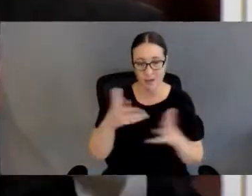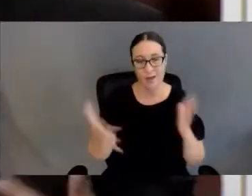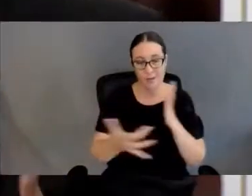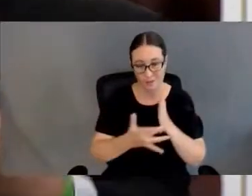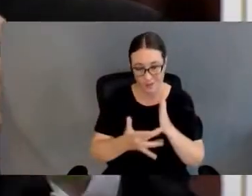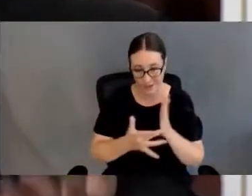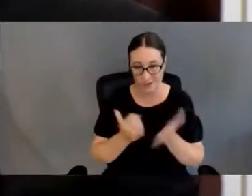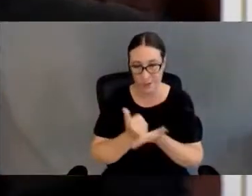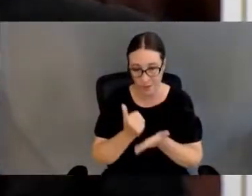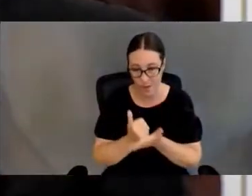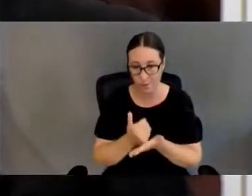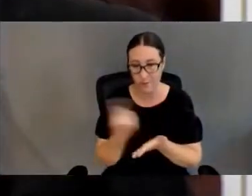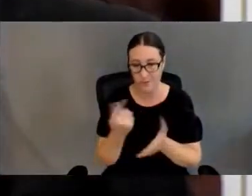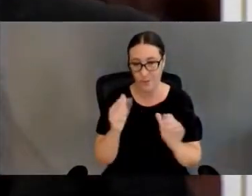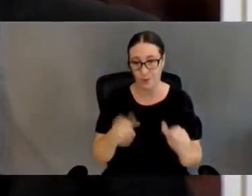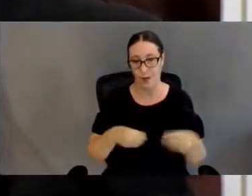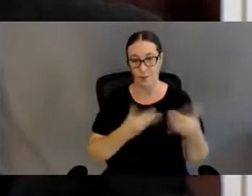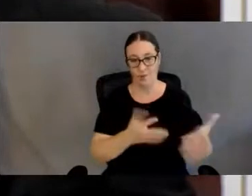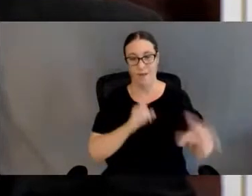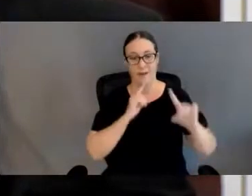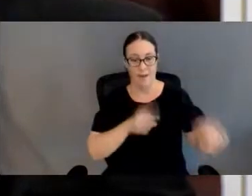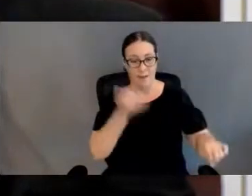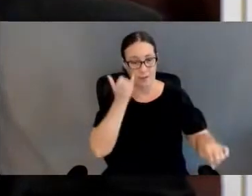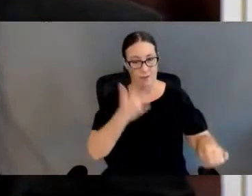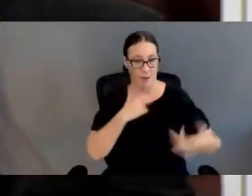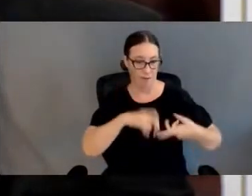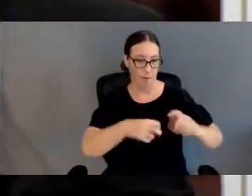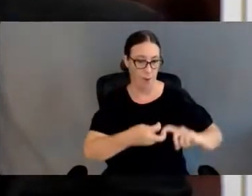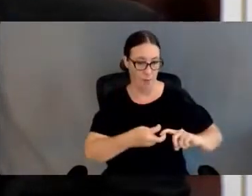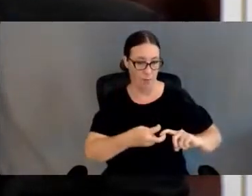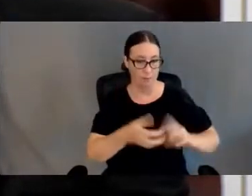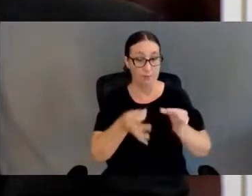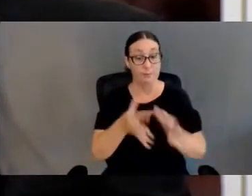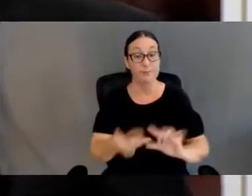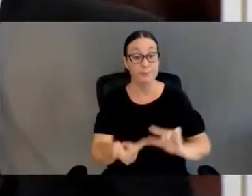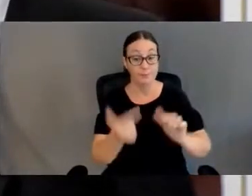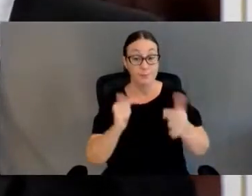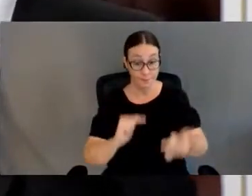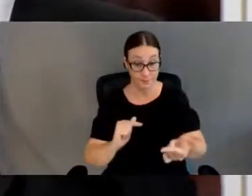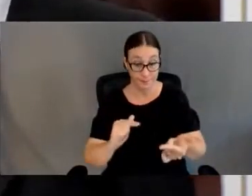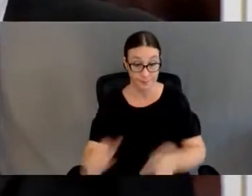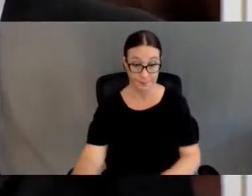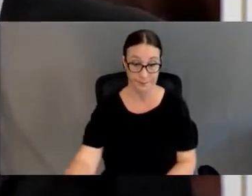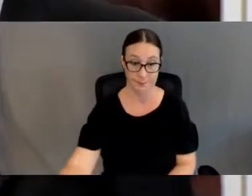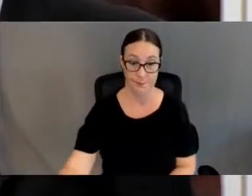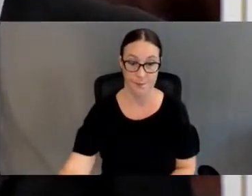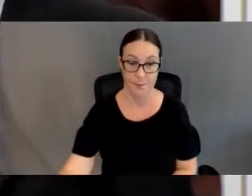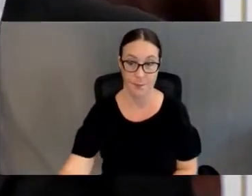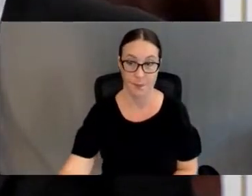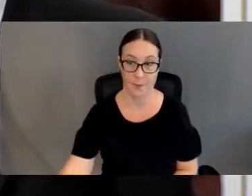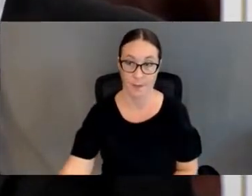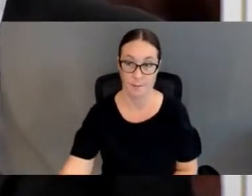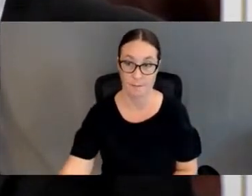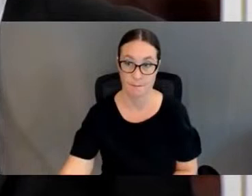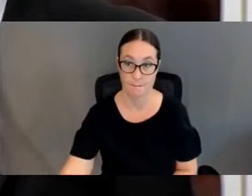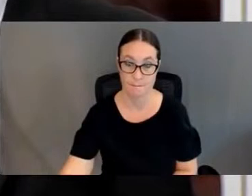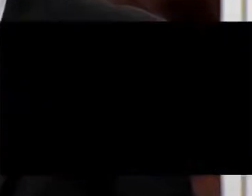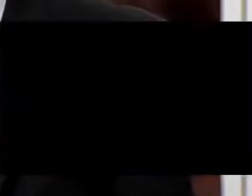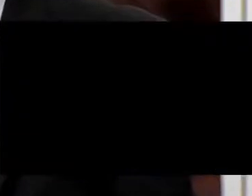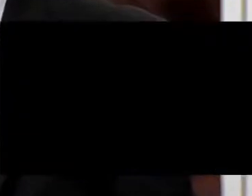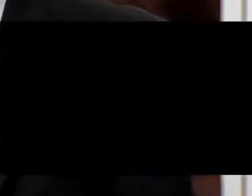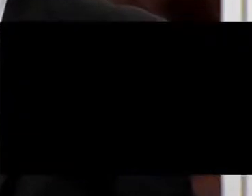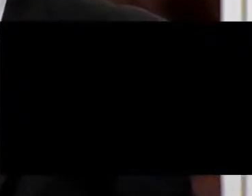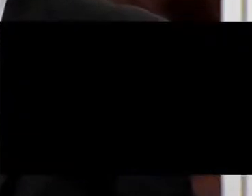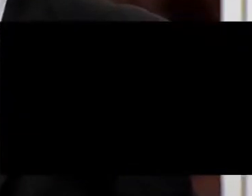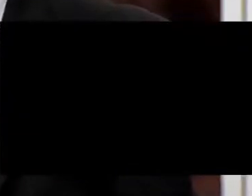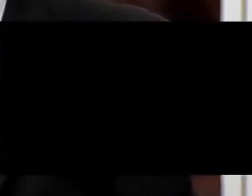you an answer every time that you have a problem. Is this the credit union? Probably we are not. Probably we are part of the equation